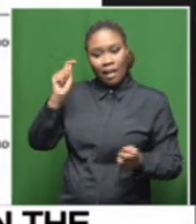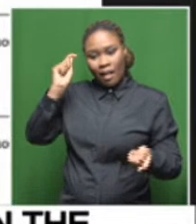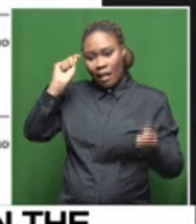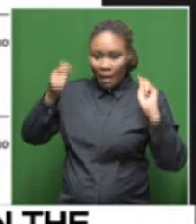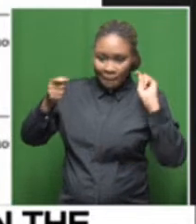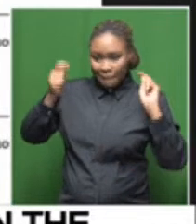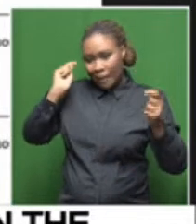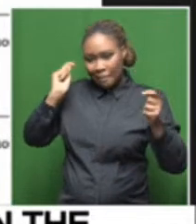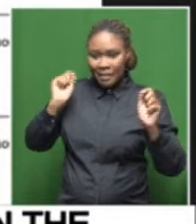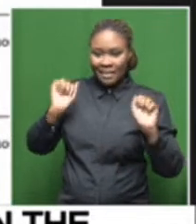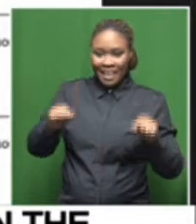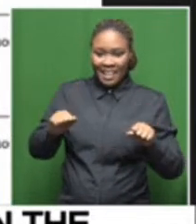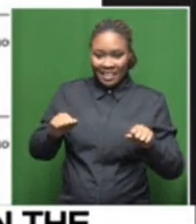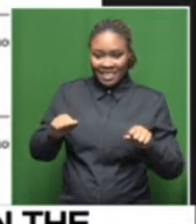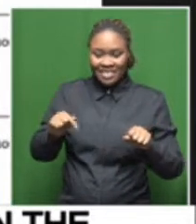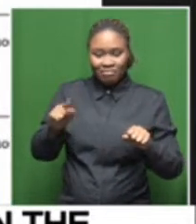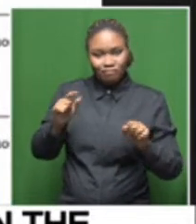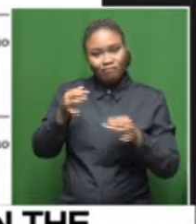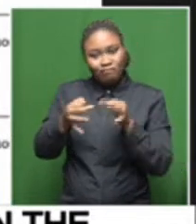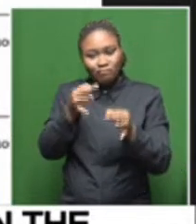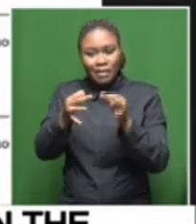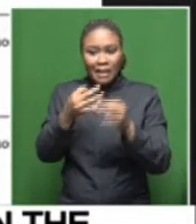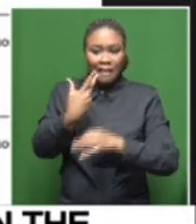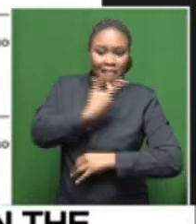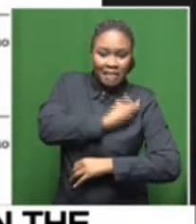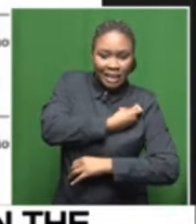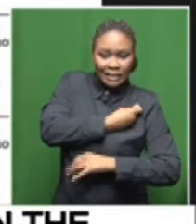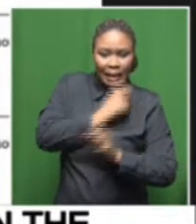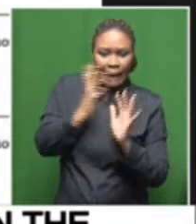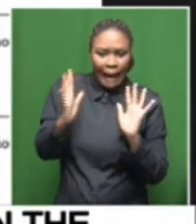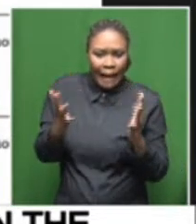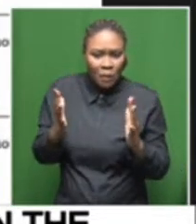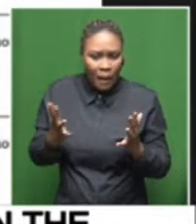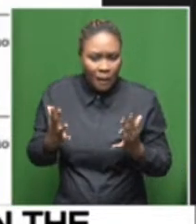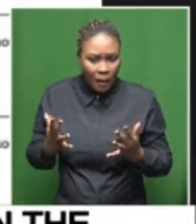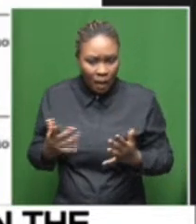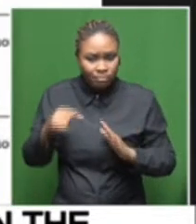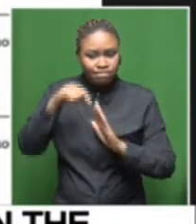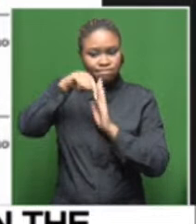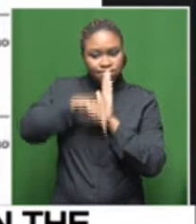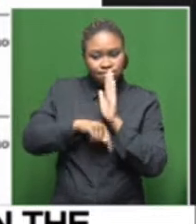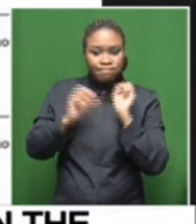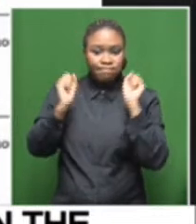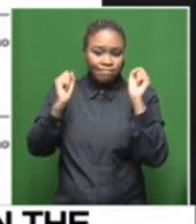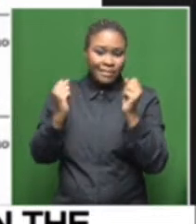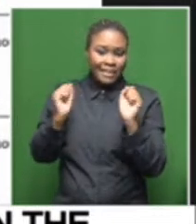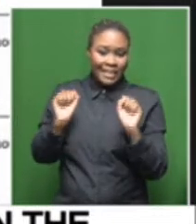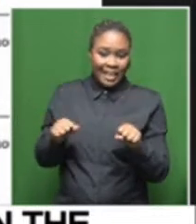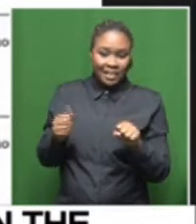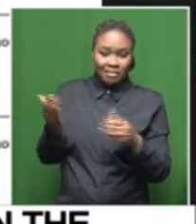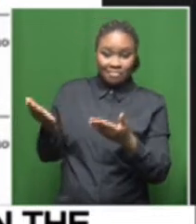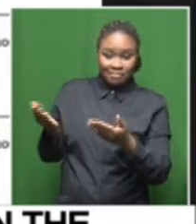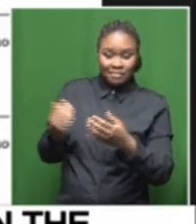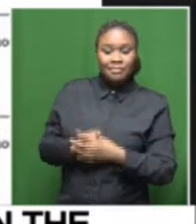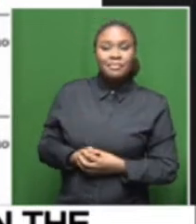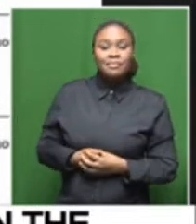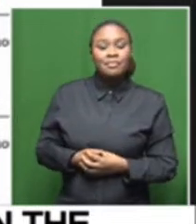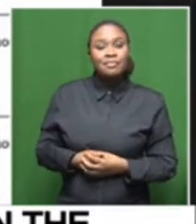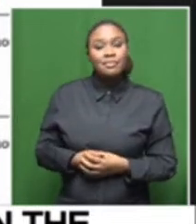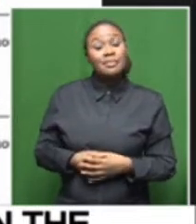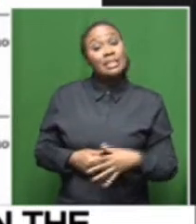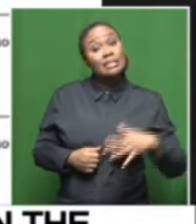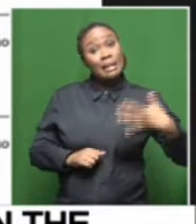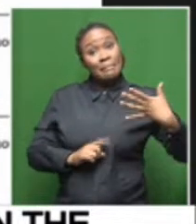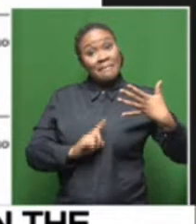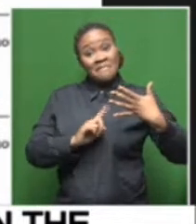in terms of the whole vaccine, the whole virus vaccine. And then the number